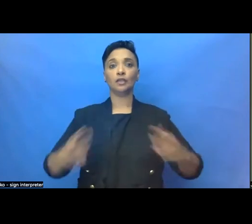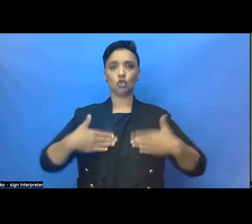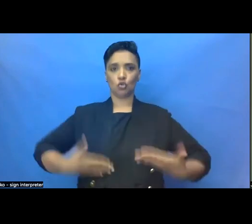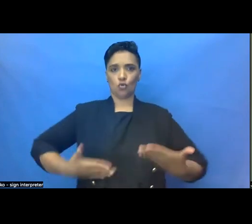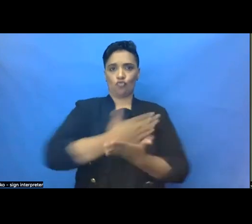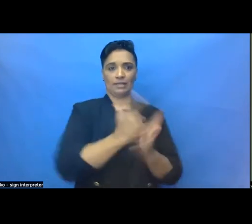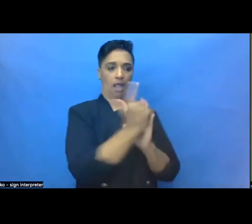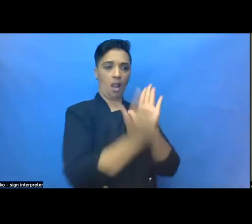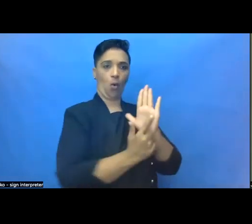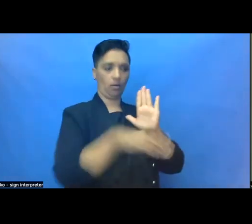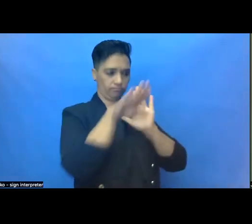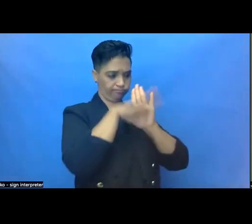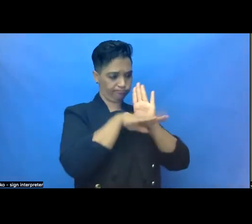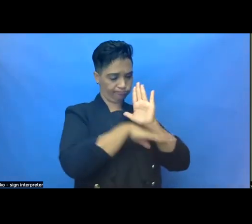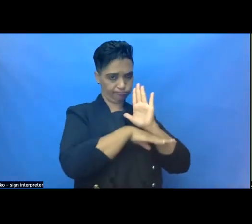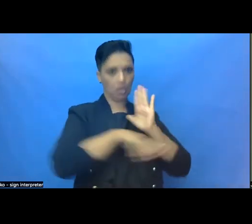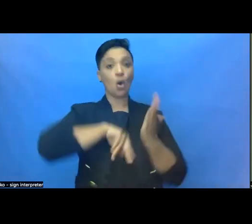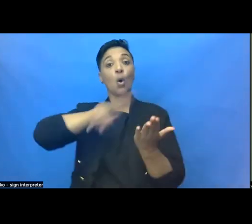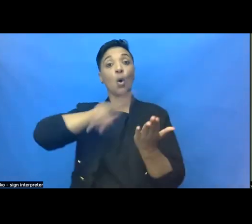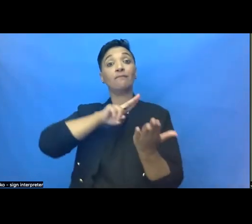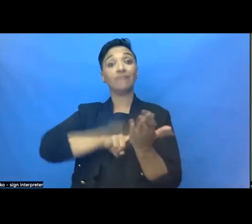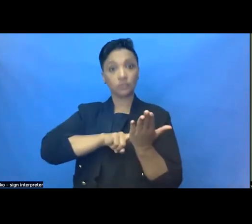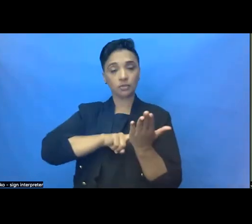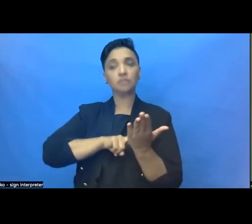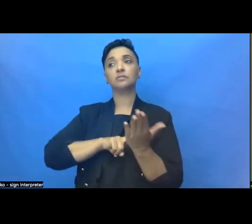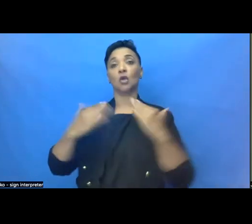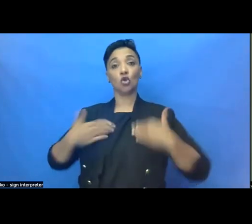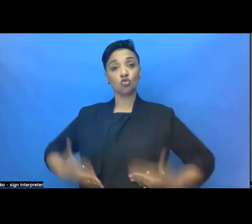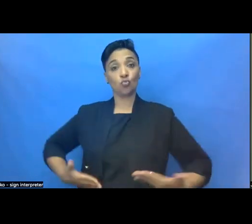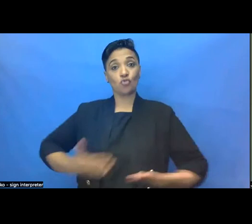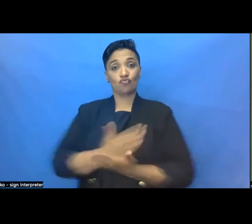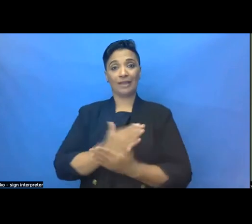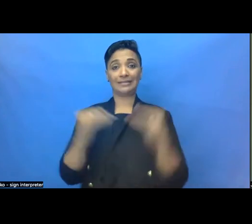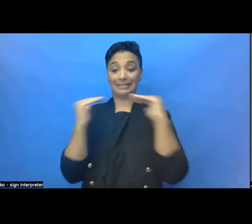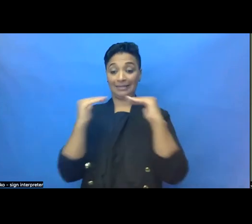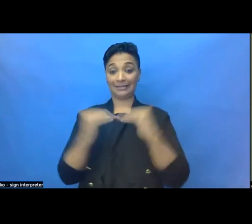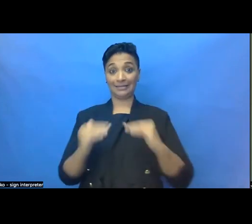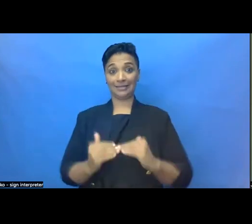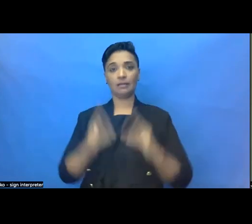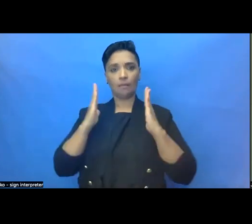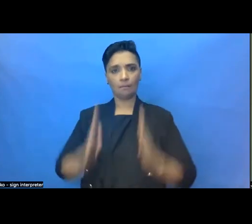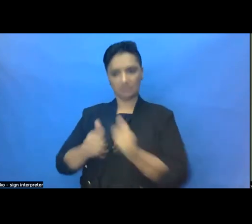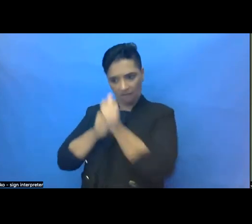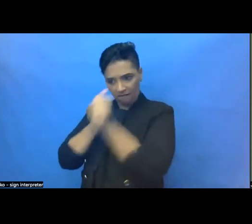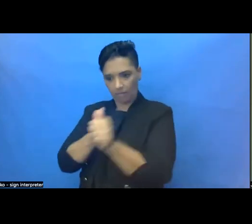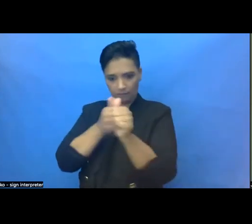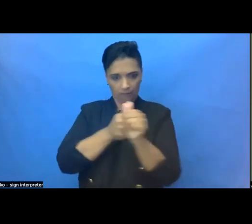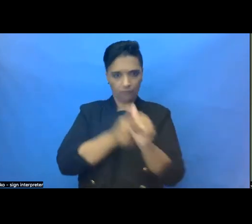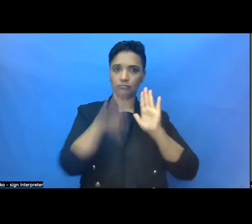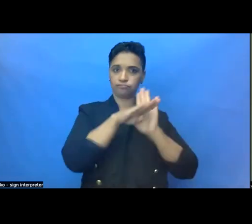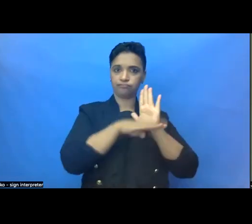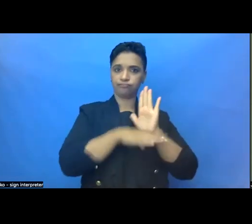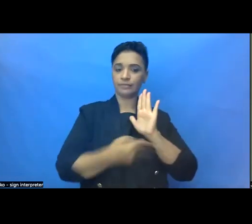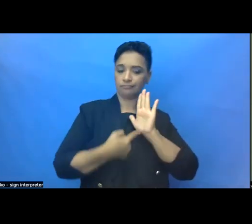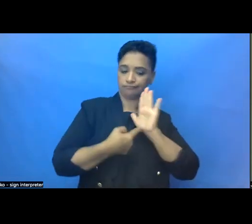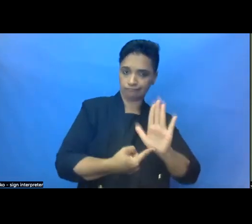reactualized. The convention's obligations and human rights standards should be strongly promoted and fulfilled. Children with